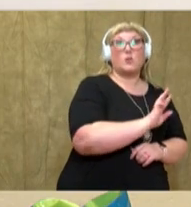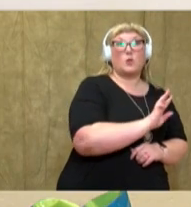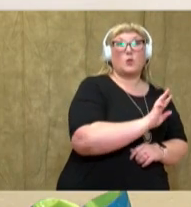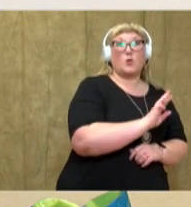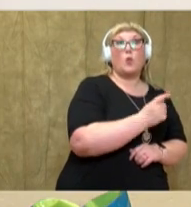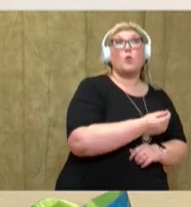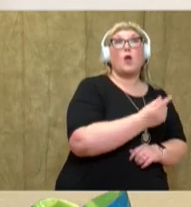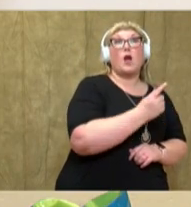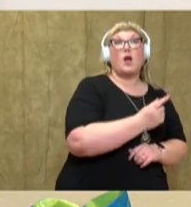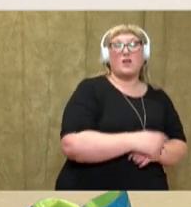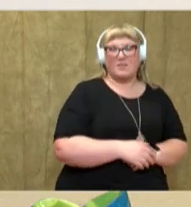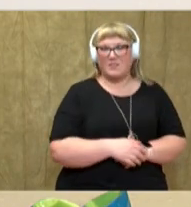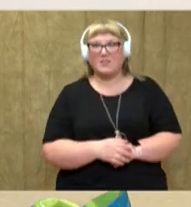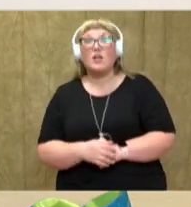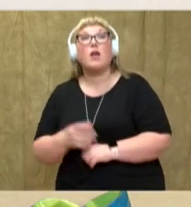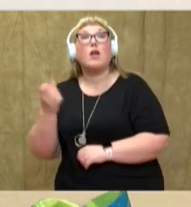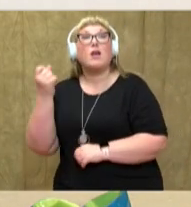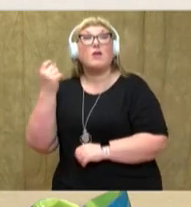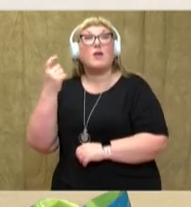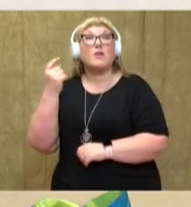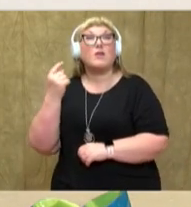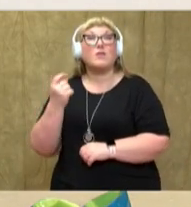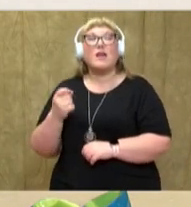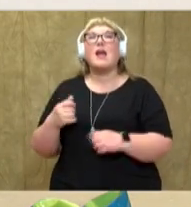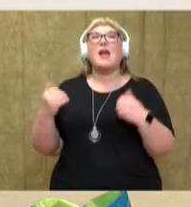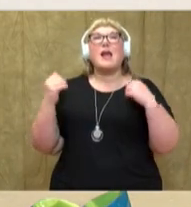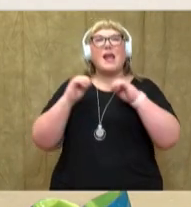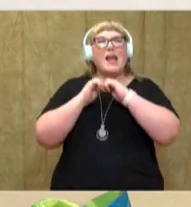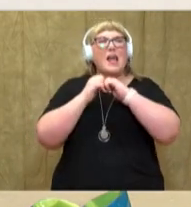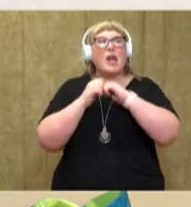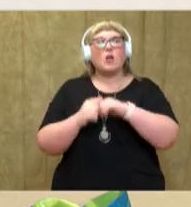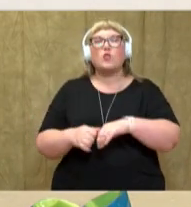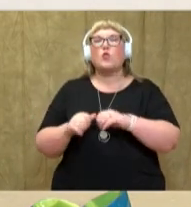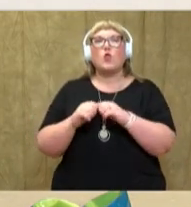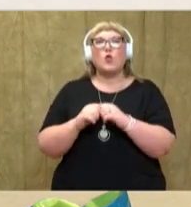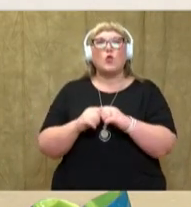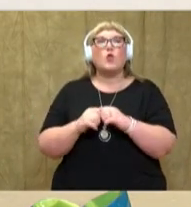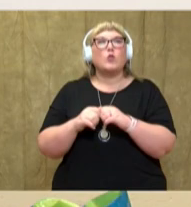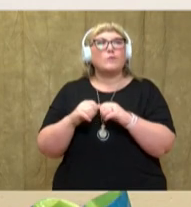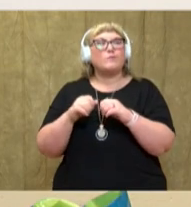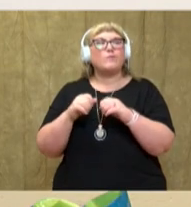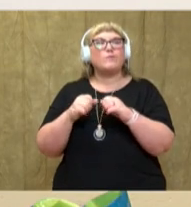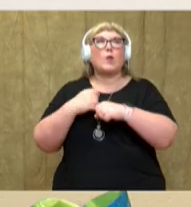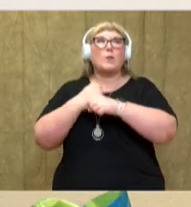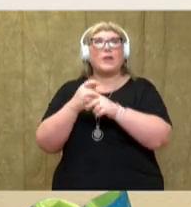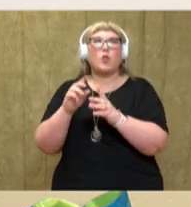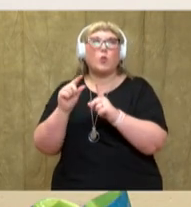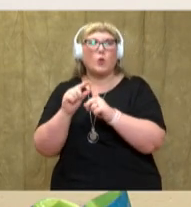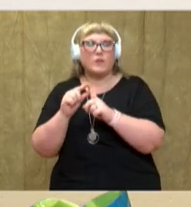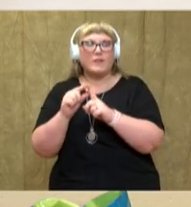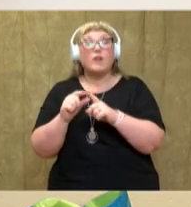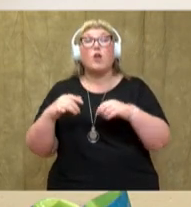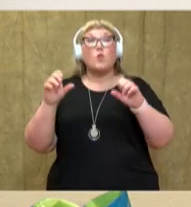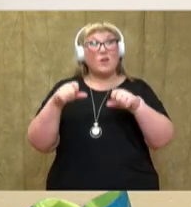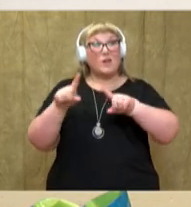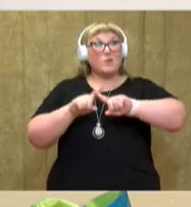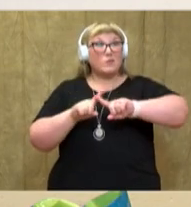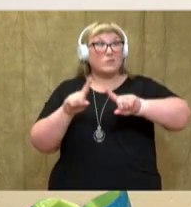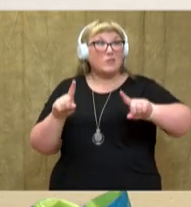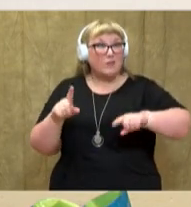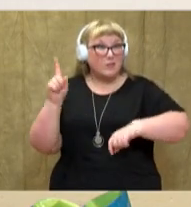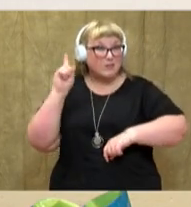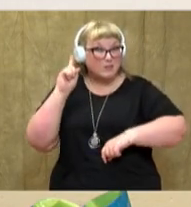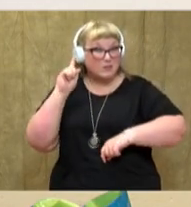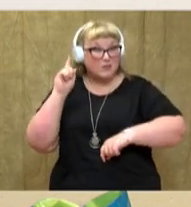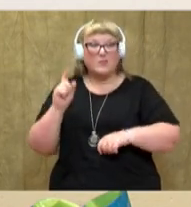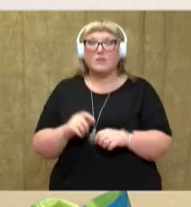is, we have to understand of how our burst of air is made. So we were able to differ those sounds. Now remember, on Monday,